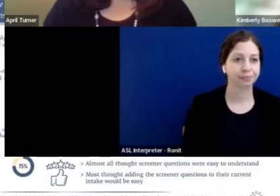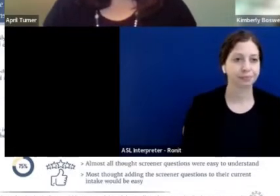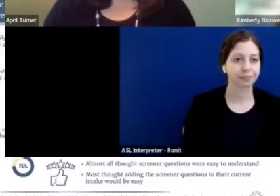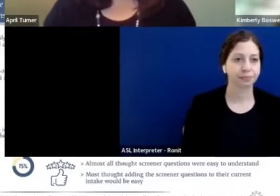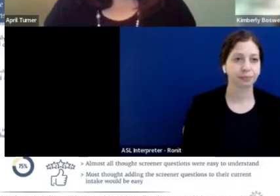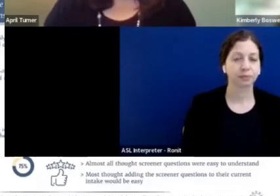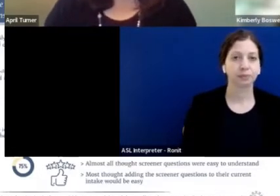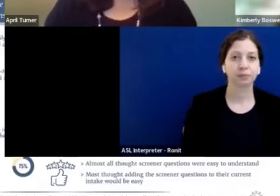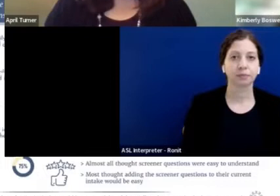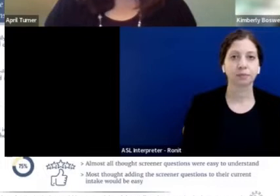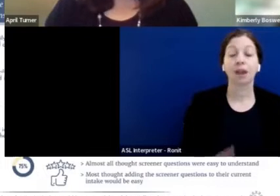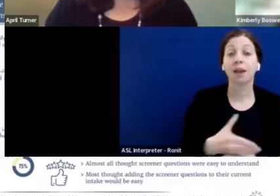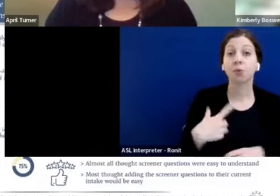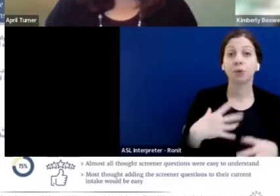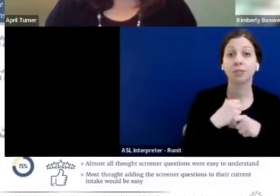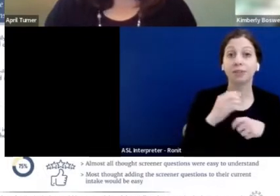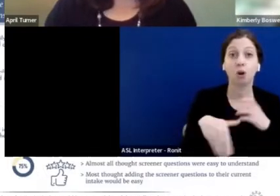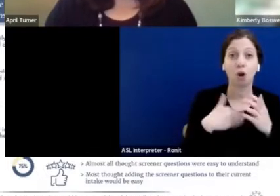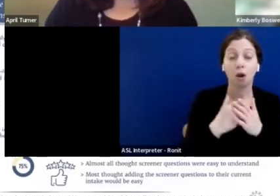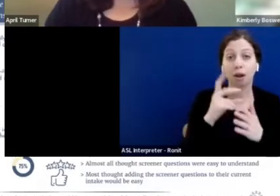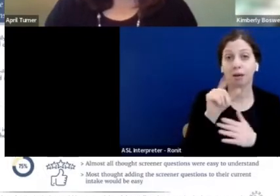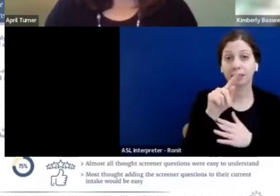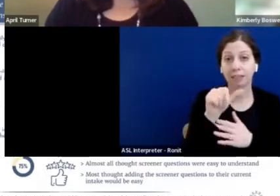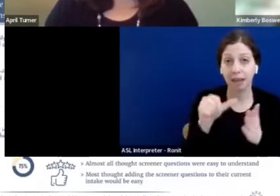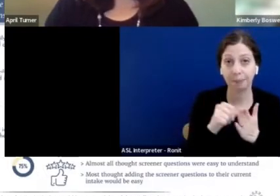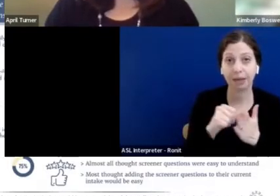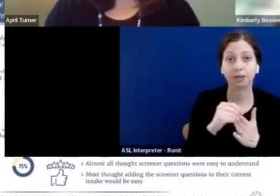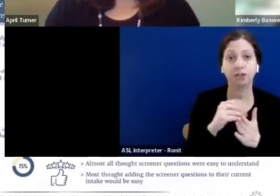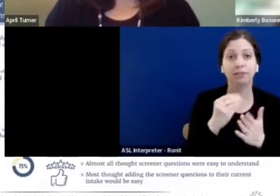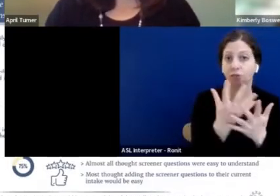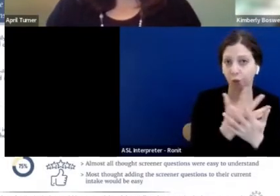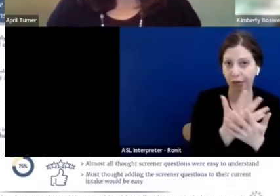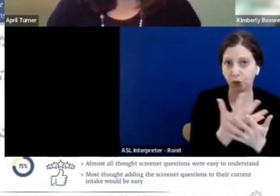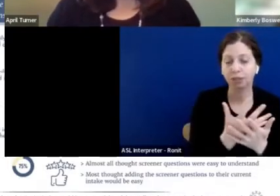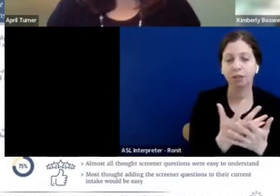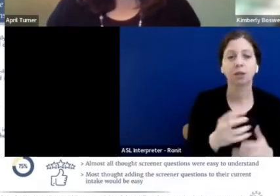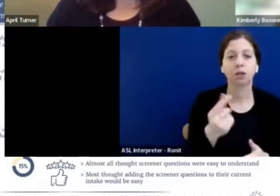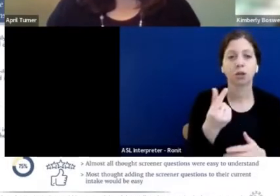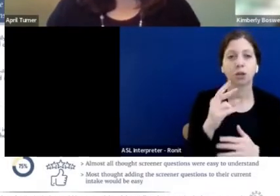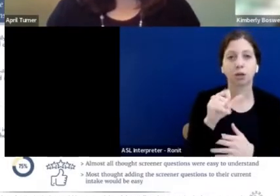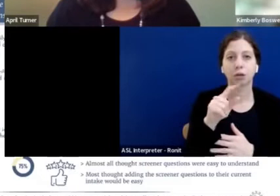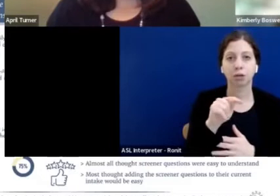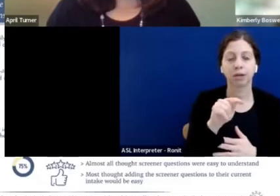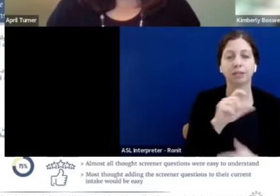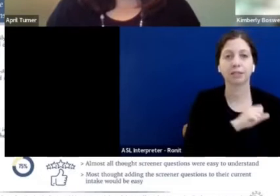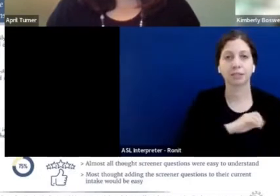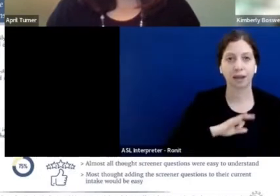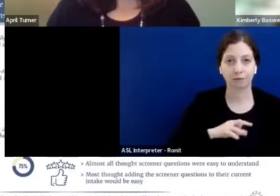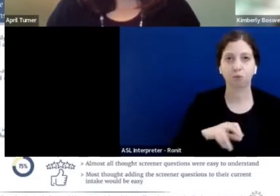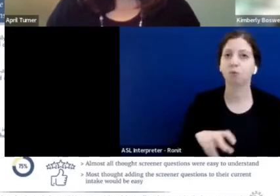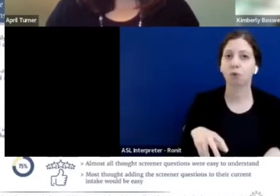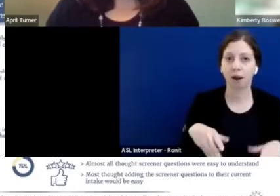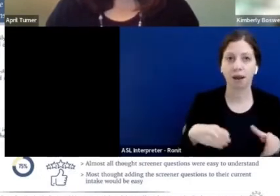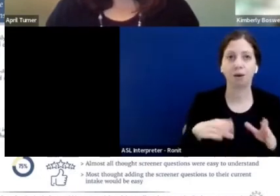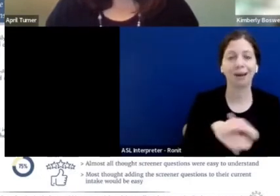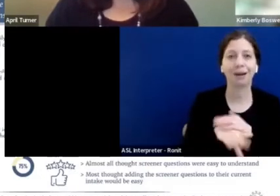After we received all of the data pages and the screeners, grant staff were also allowed access to